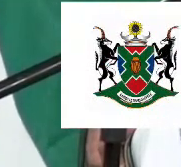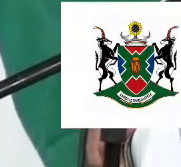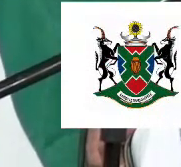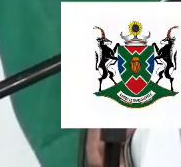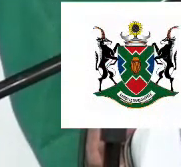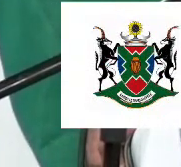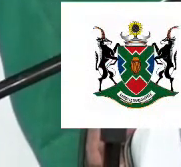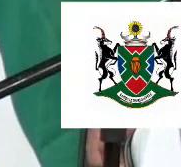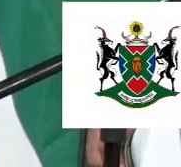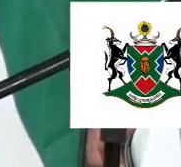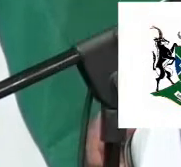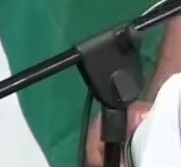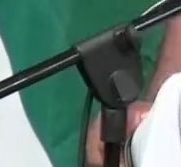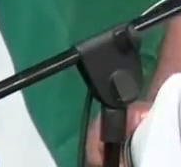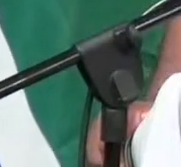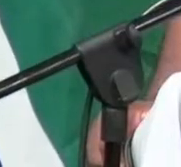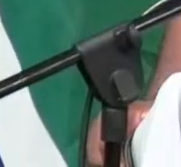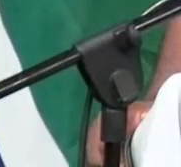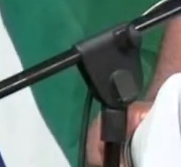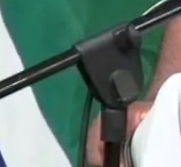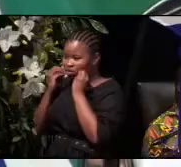of Moses Cortana